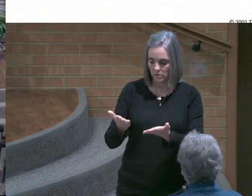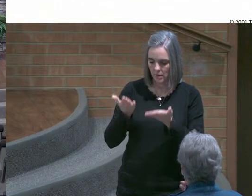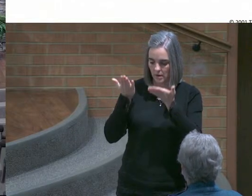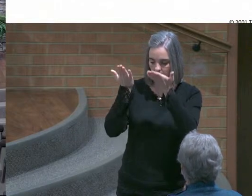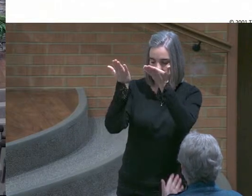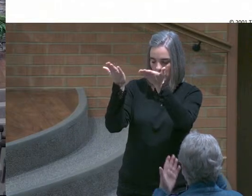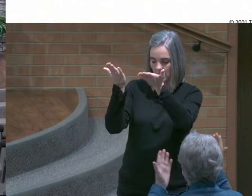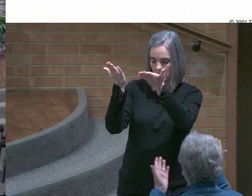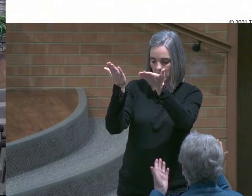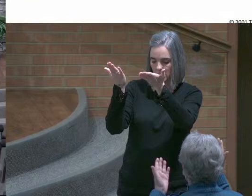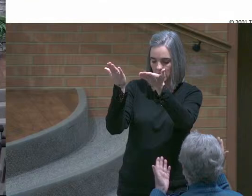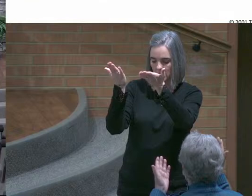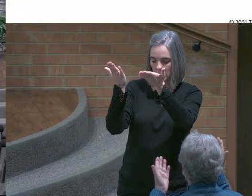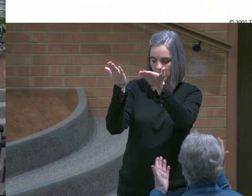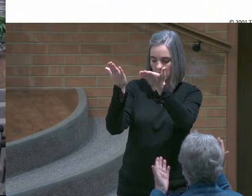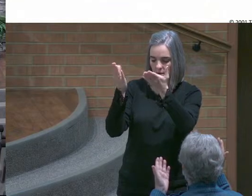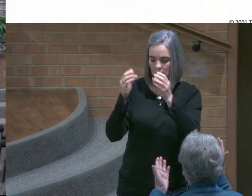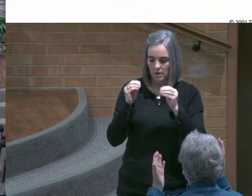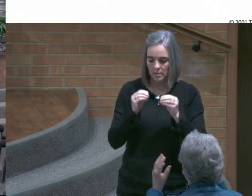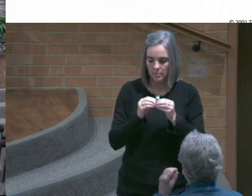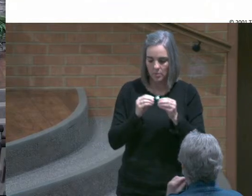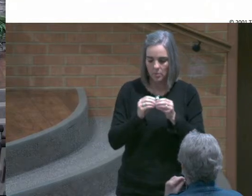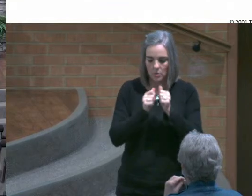more useful I'd be,